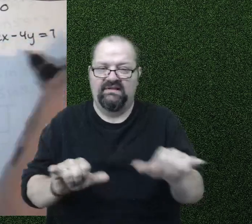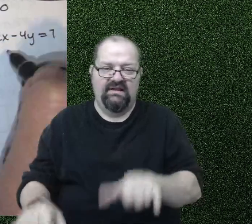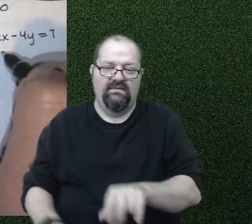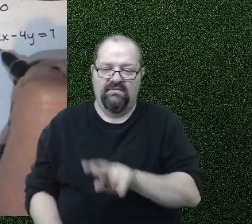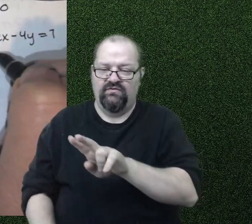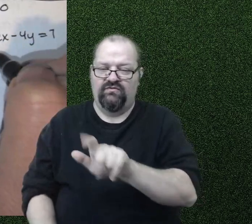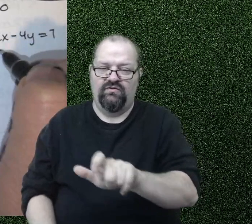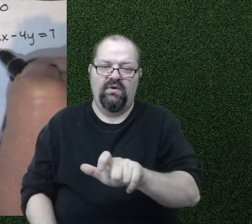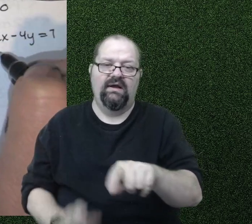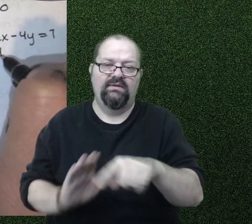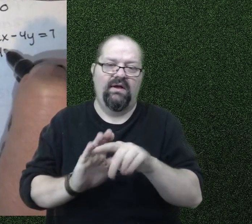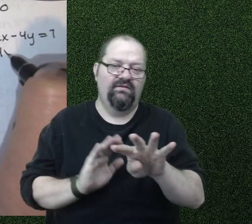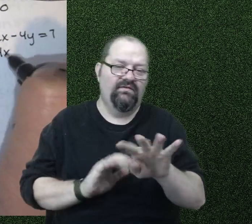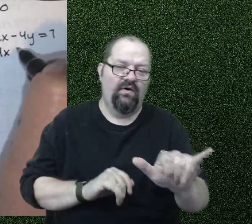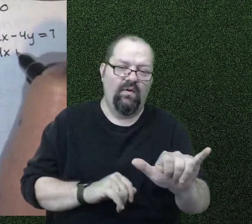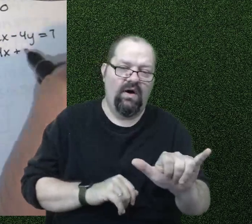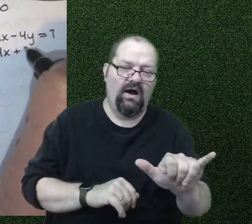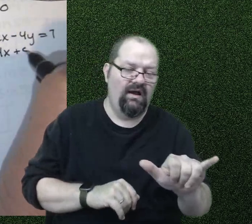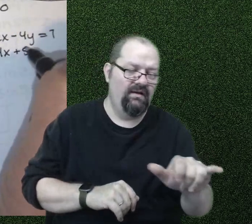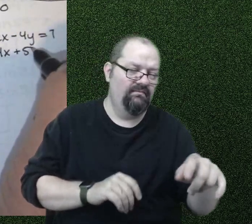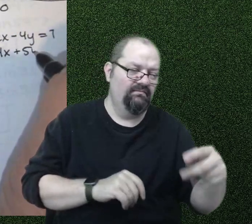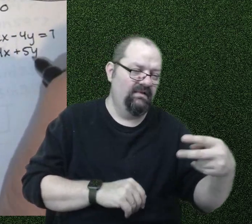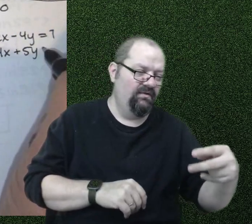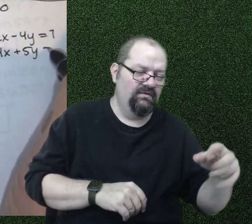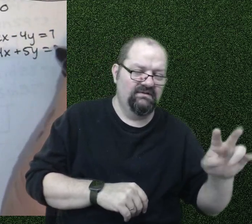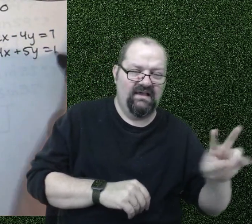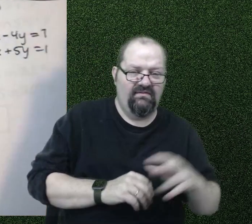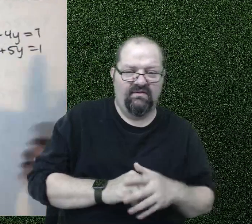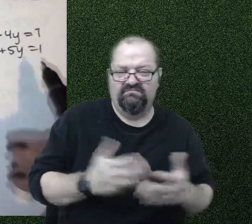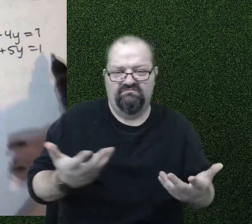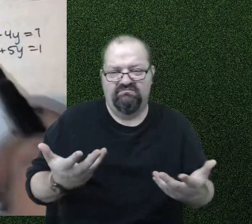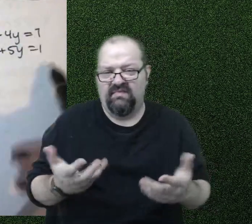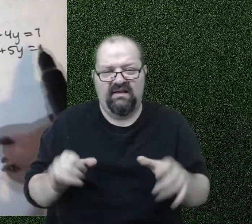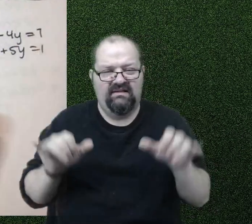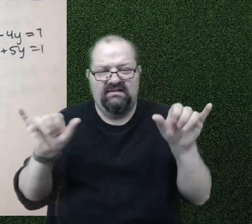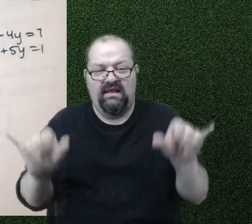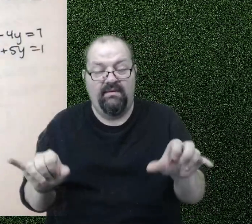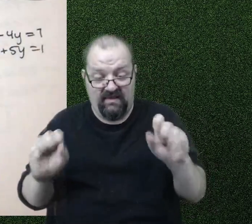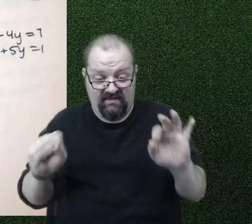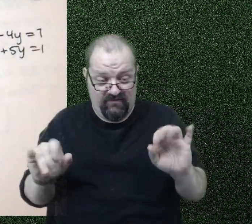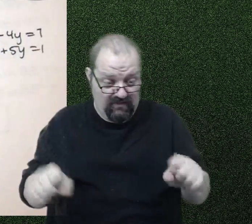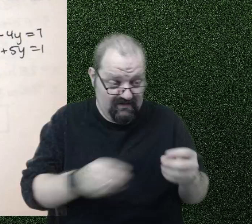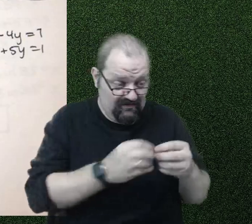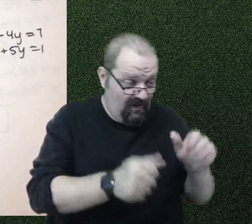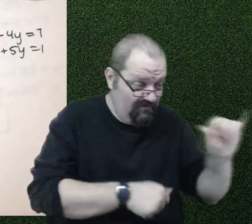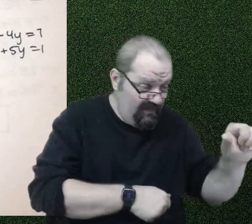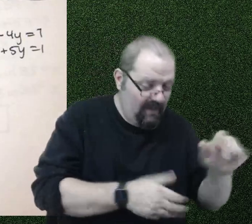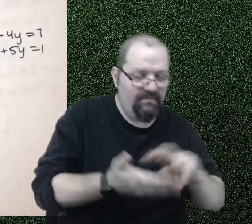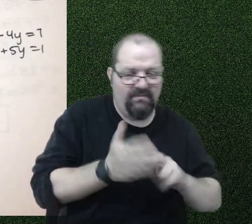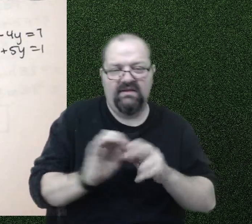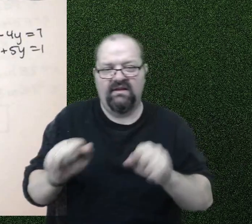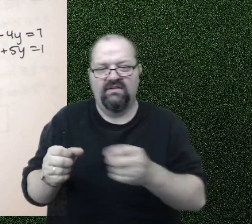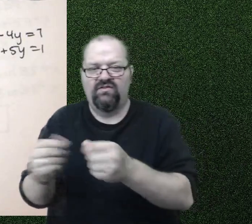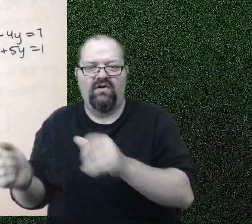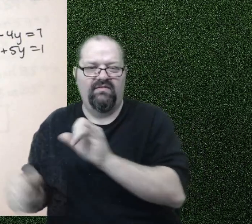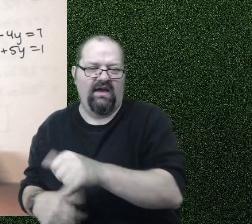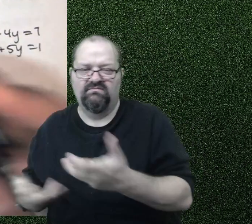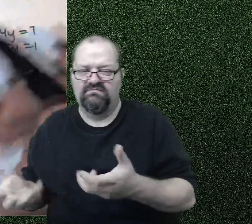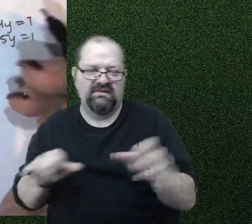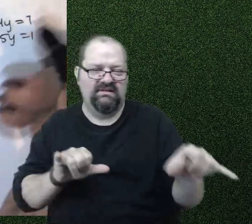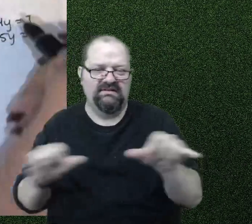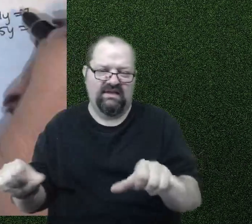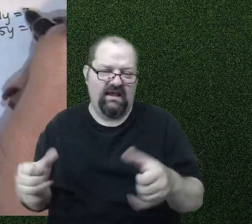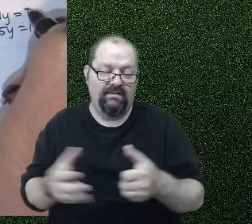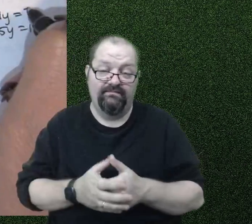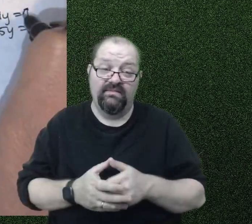minus 4y equals 7 and negative 4x plus 5y equals 1. if you can solve this, you can solve this. And it's